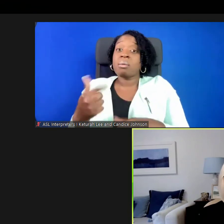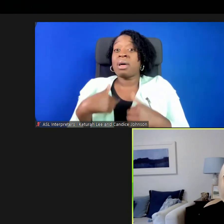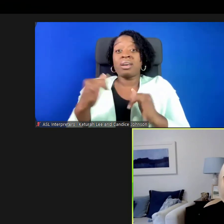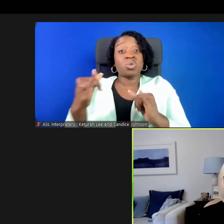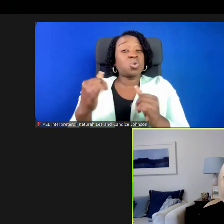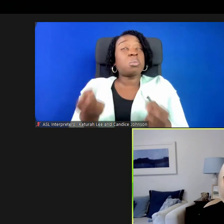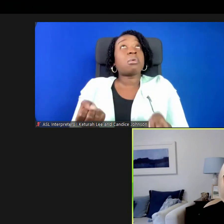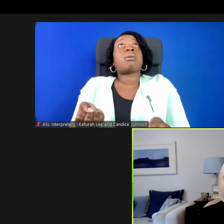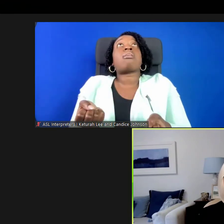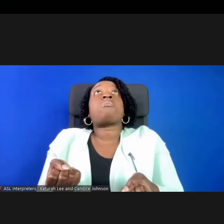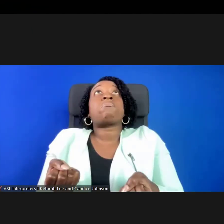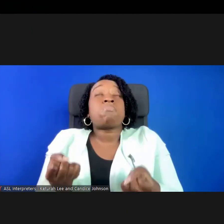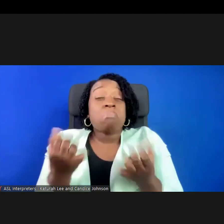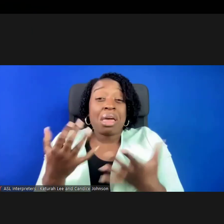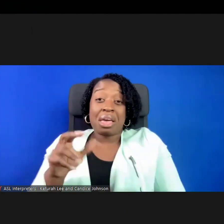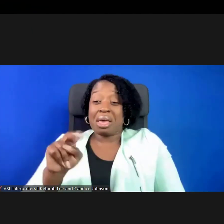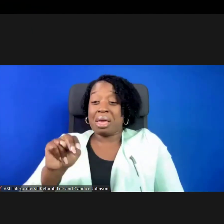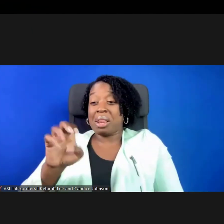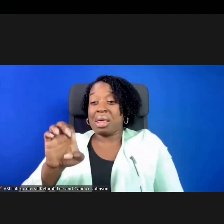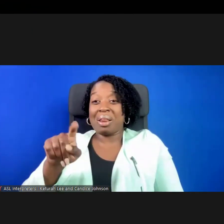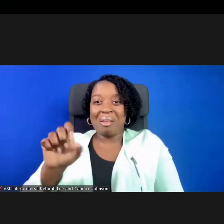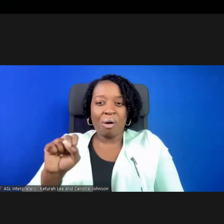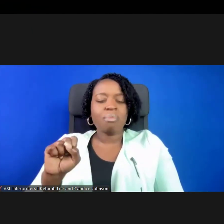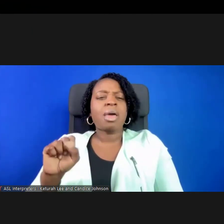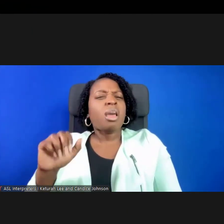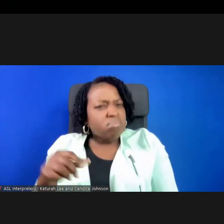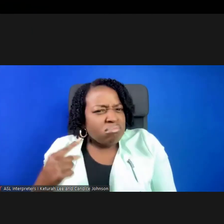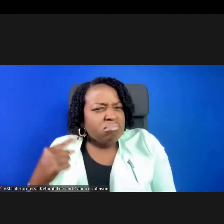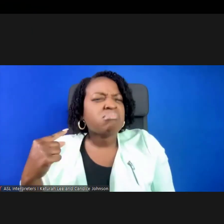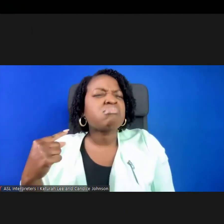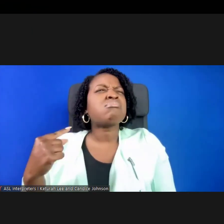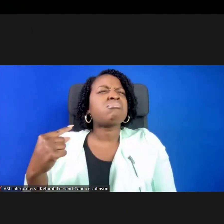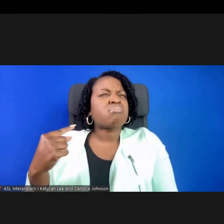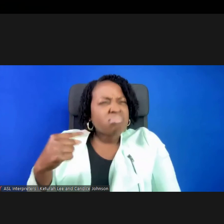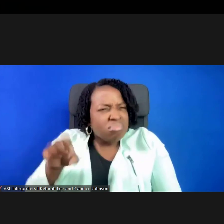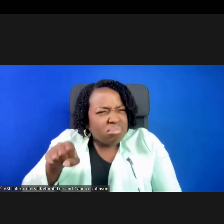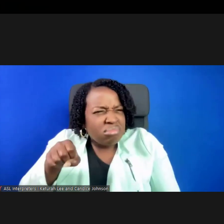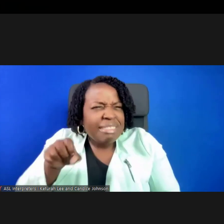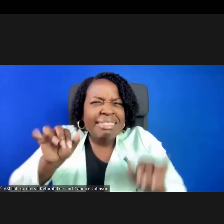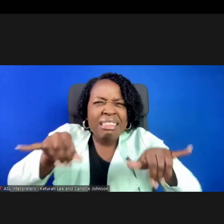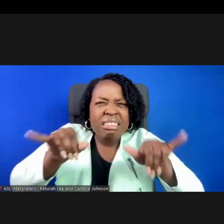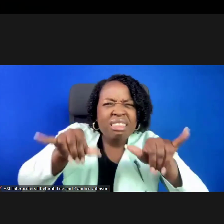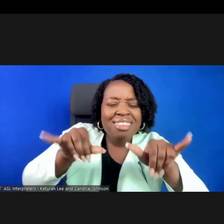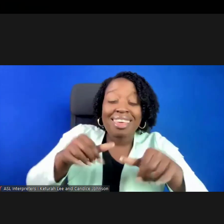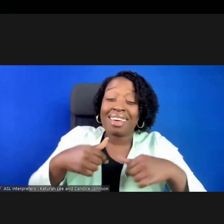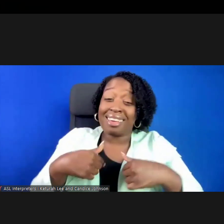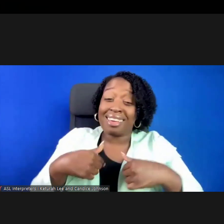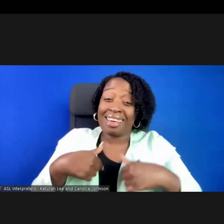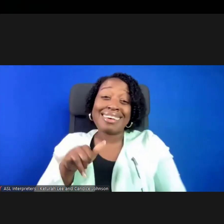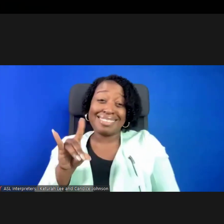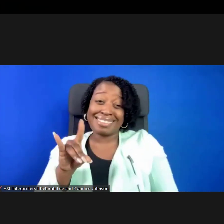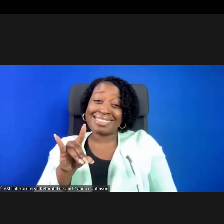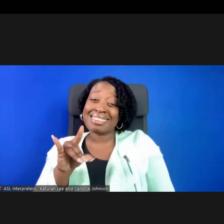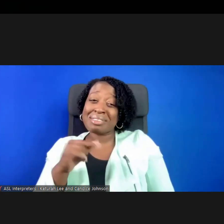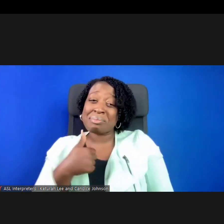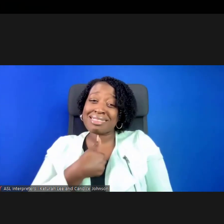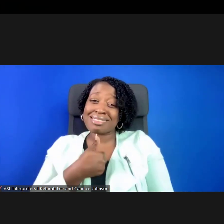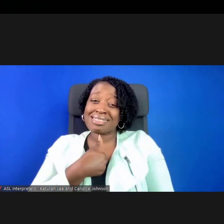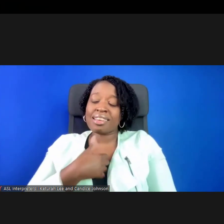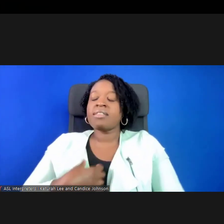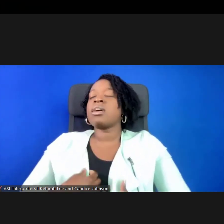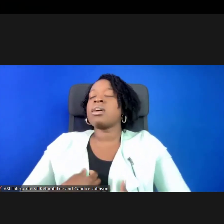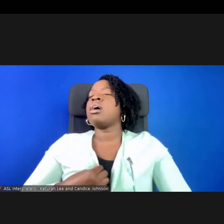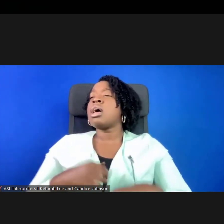found myself nodding my head and agreeing with much of what you said. It's very clear to me